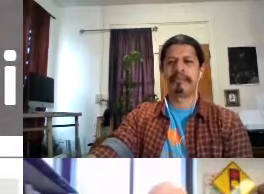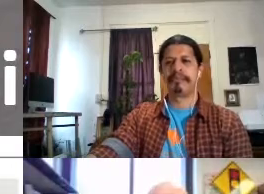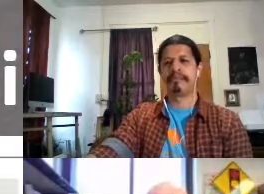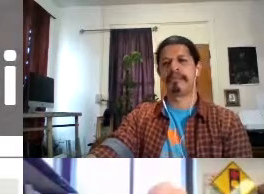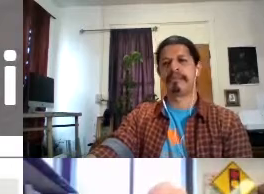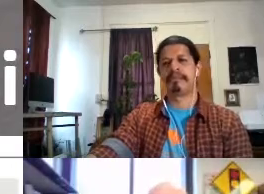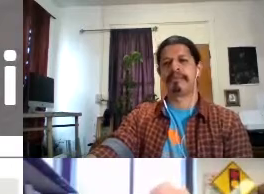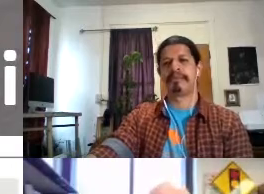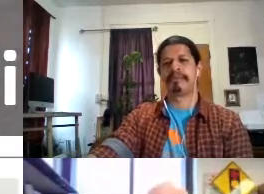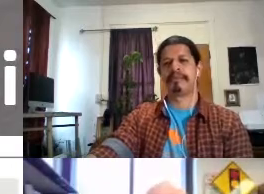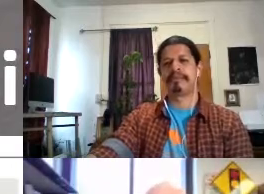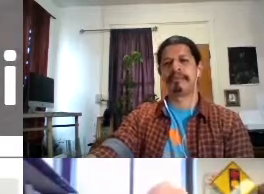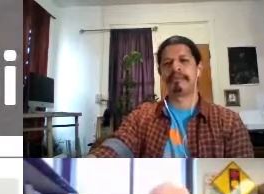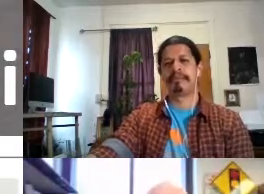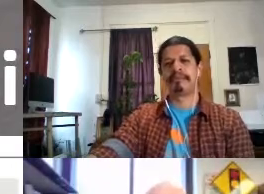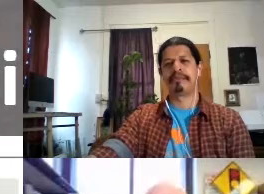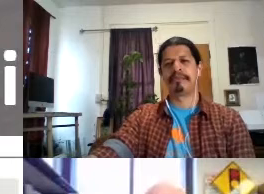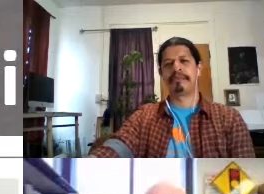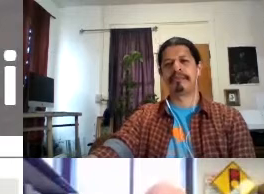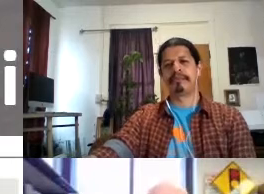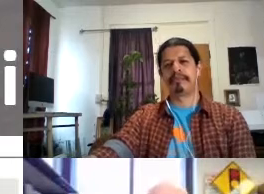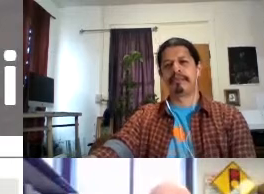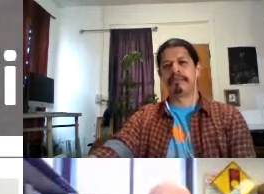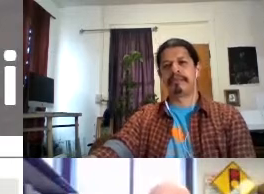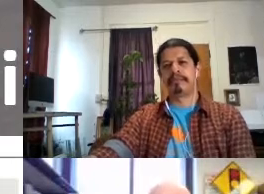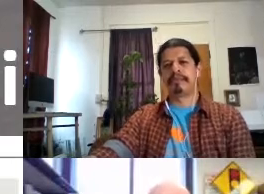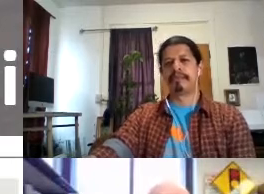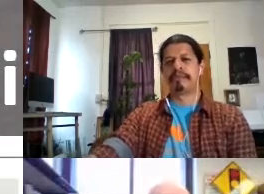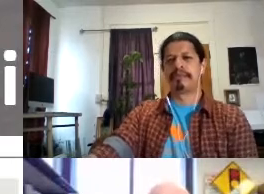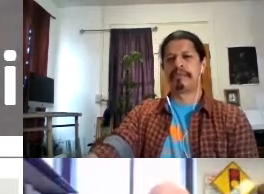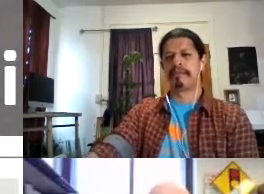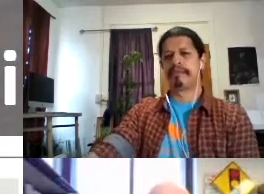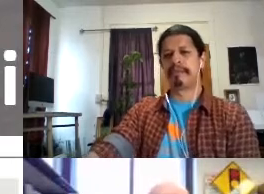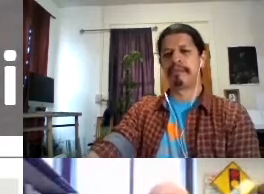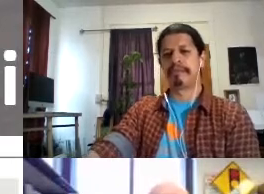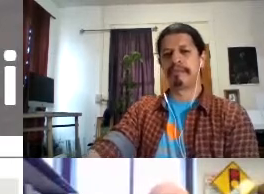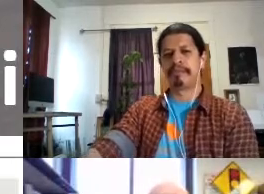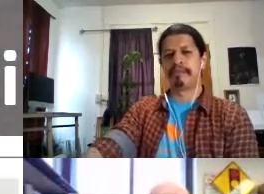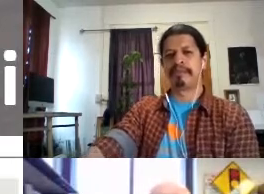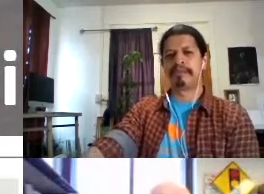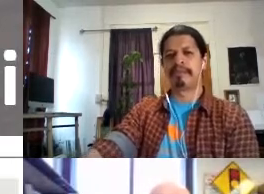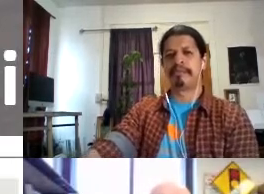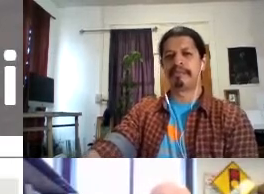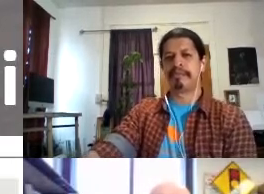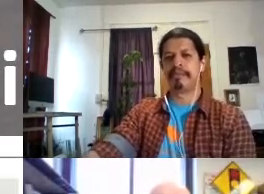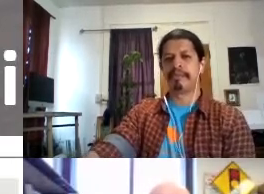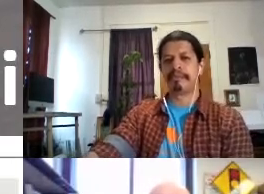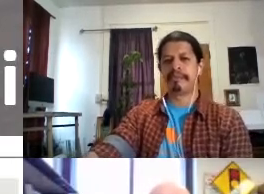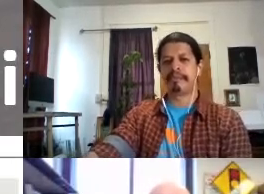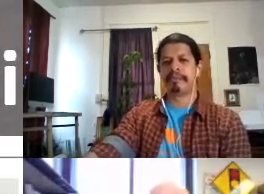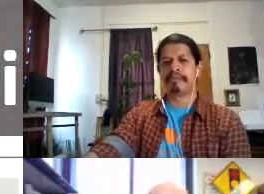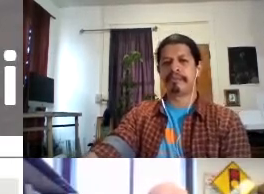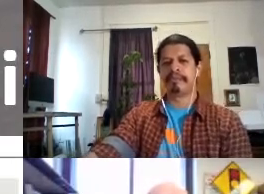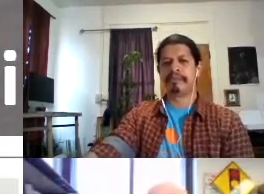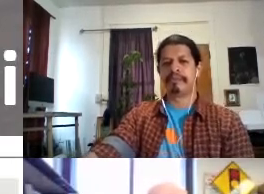not going to stripe any specific bike infrastructure on that block right now. That will be done